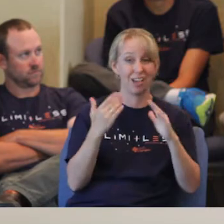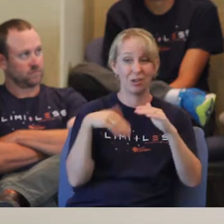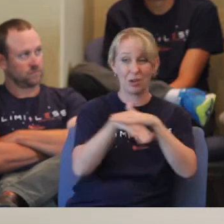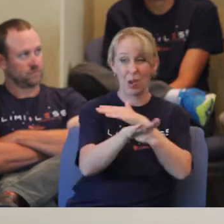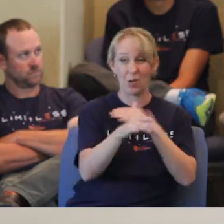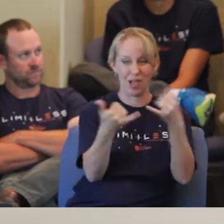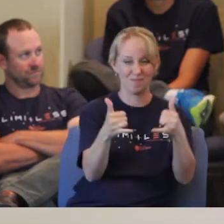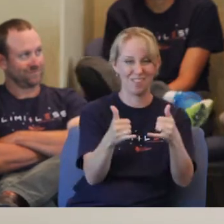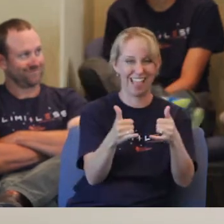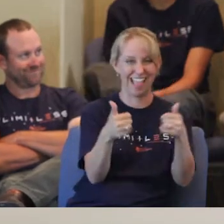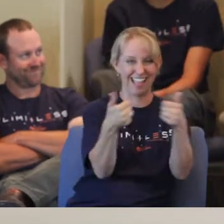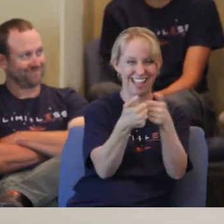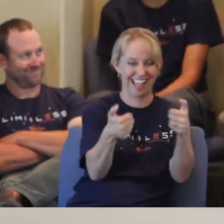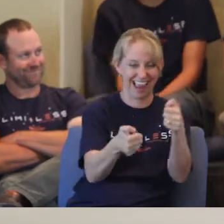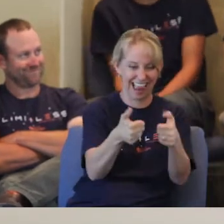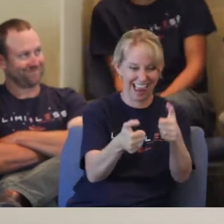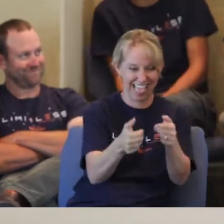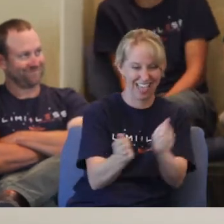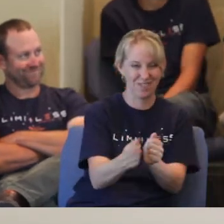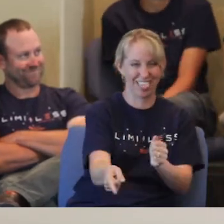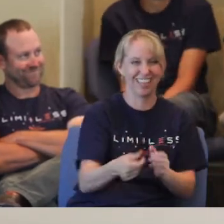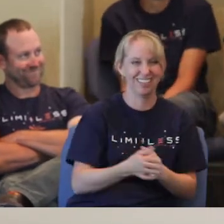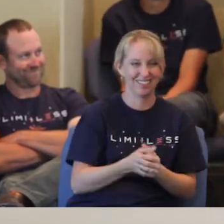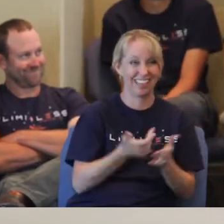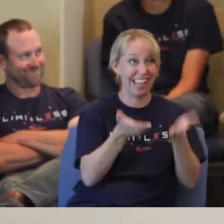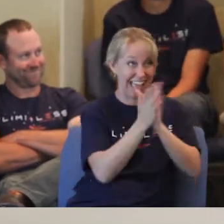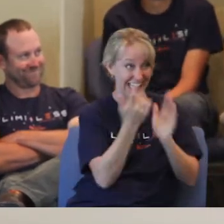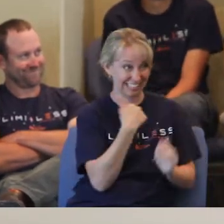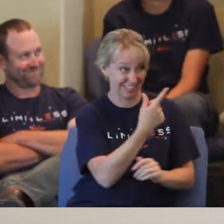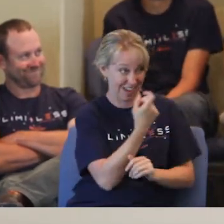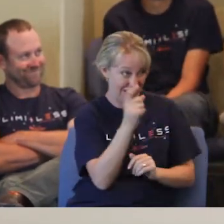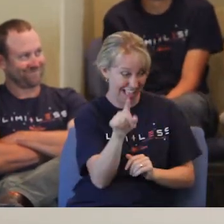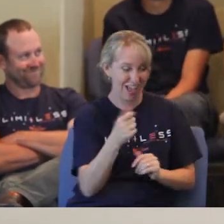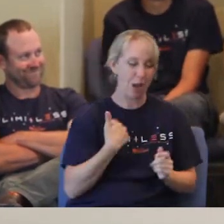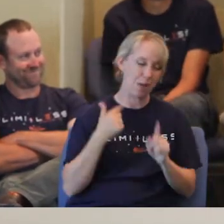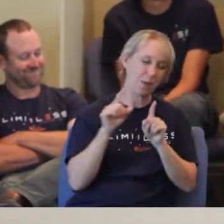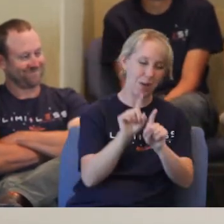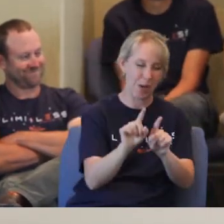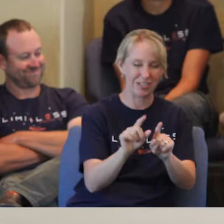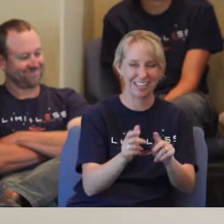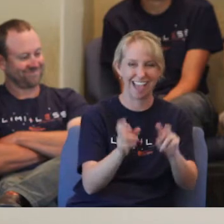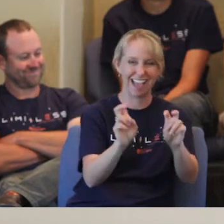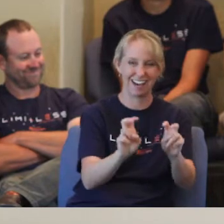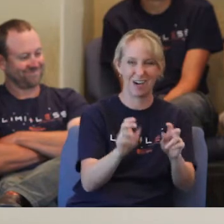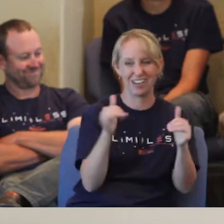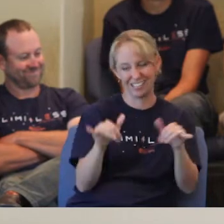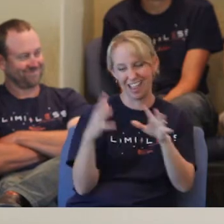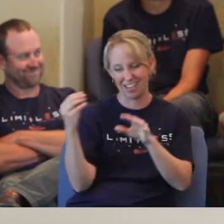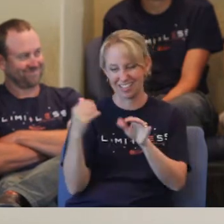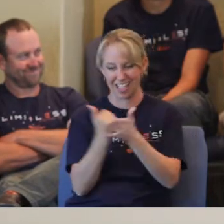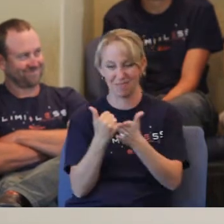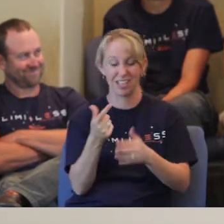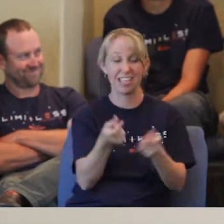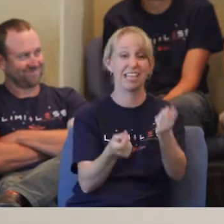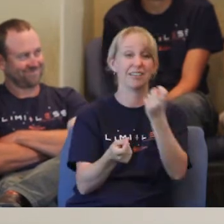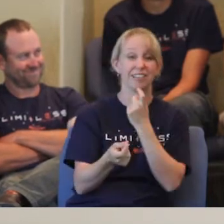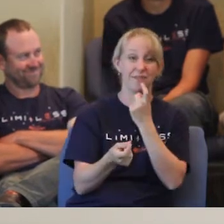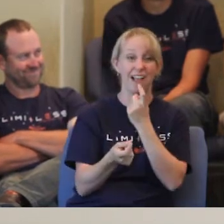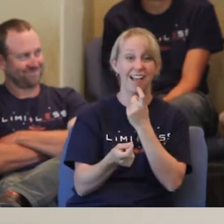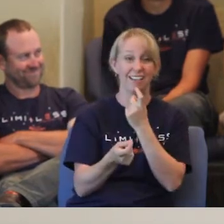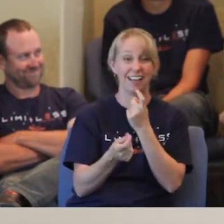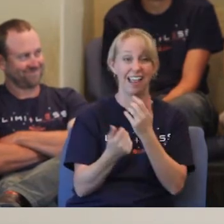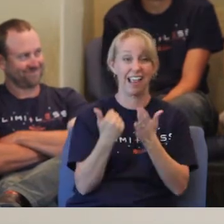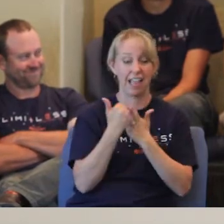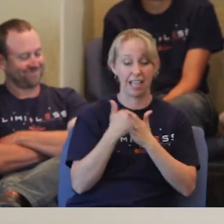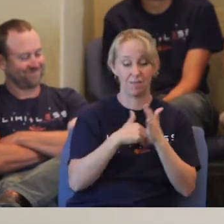him. if he asked us, then we would go inside or we could stay outside helping. He would come out and he helped me stay in the